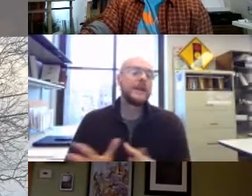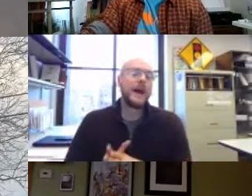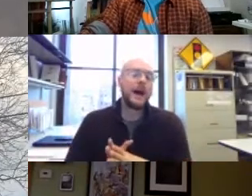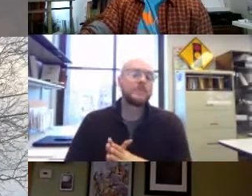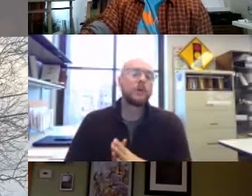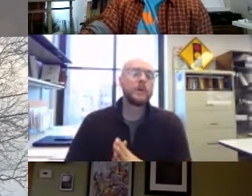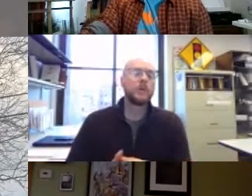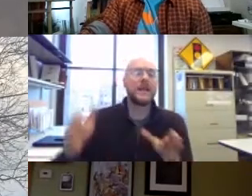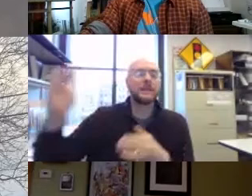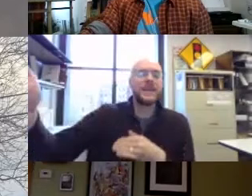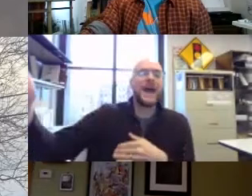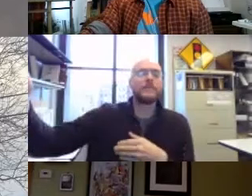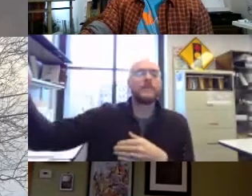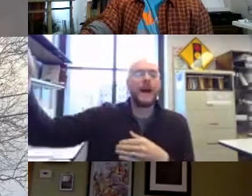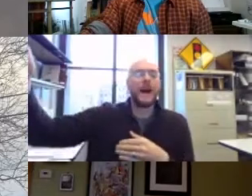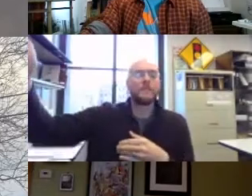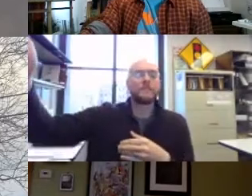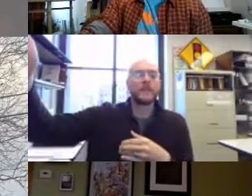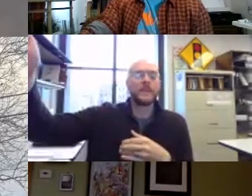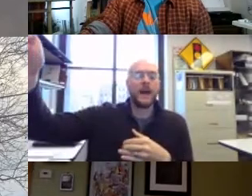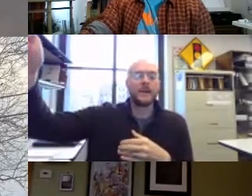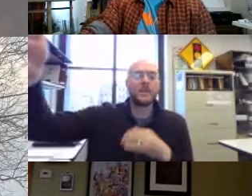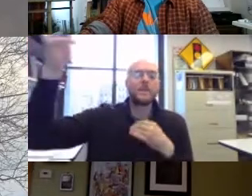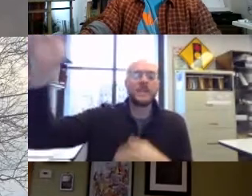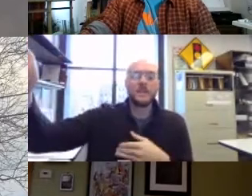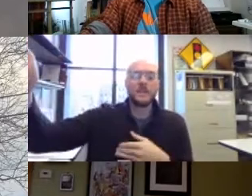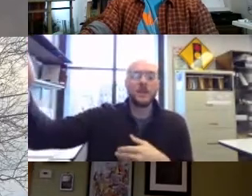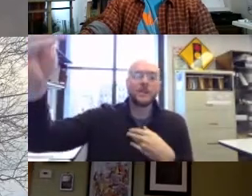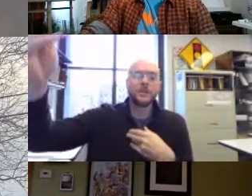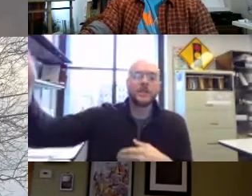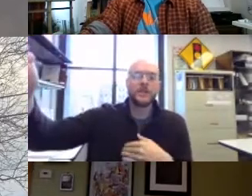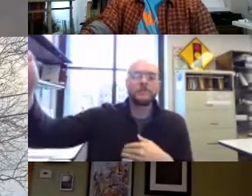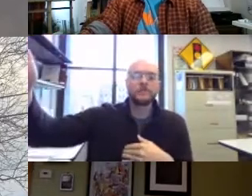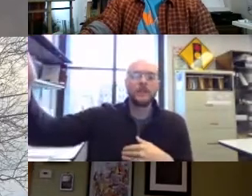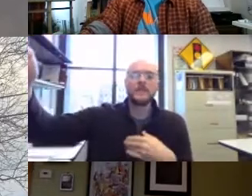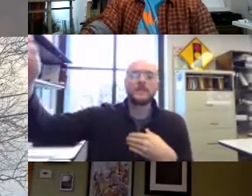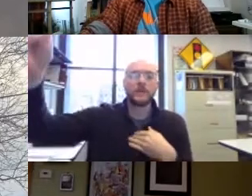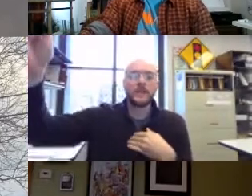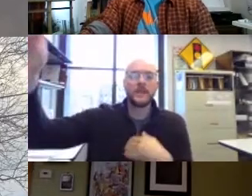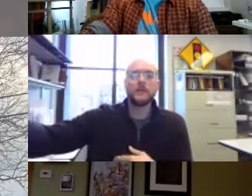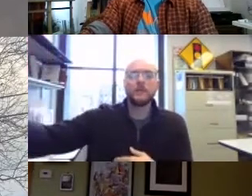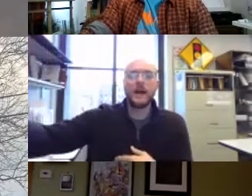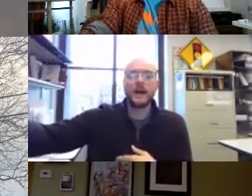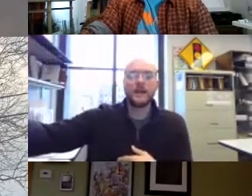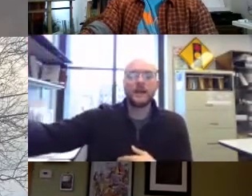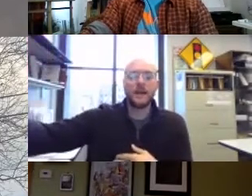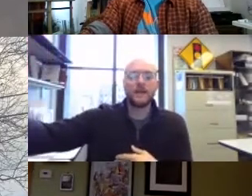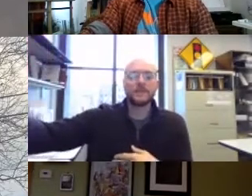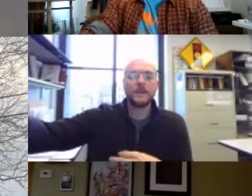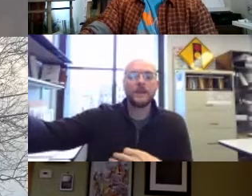hybrids. So we will likely have stop signs on entry still, at least for the initial